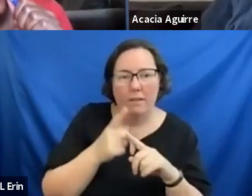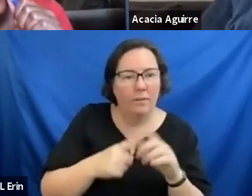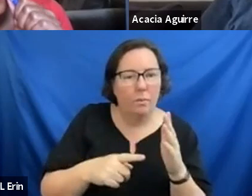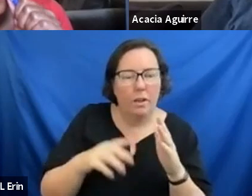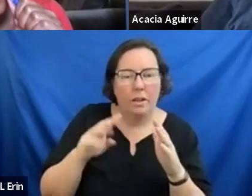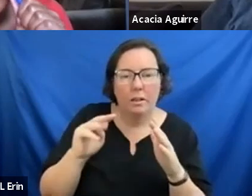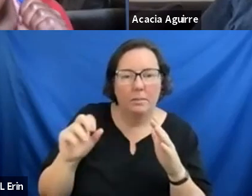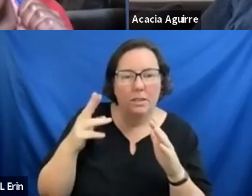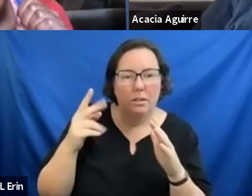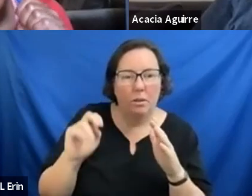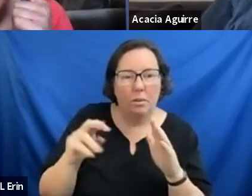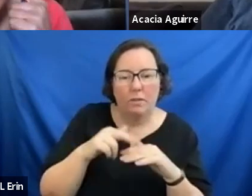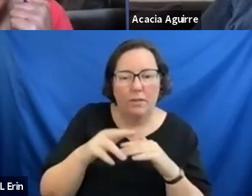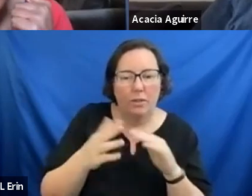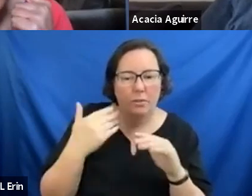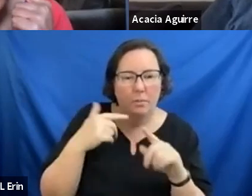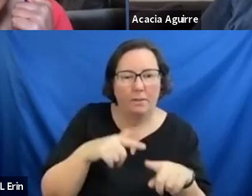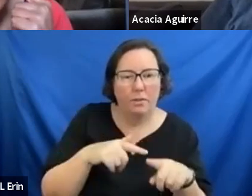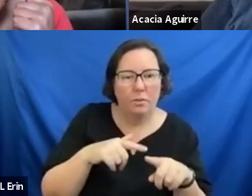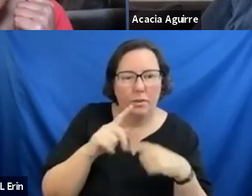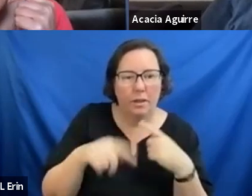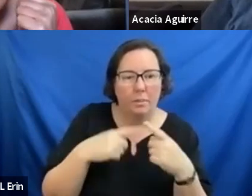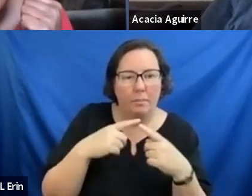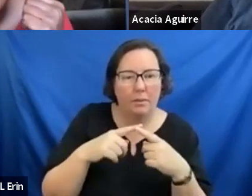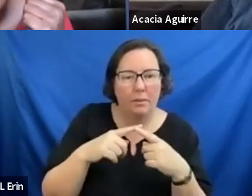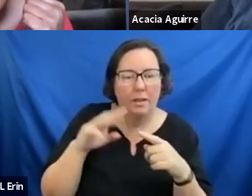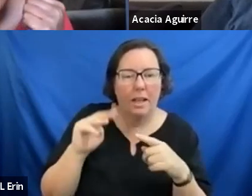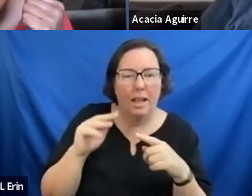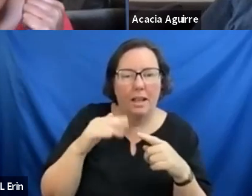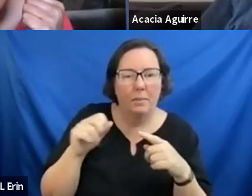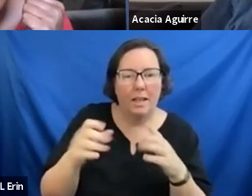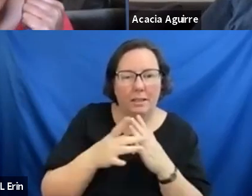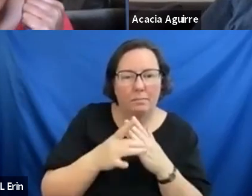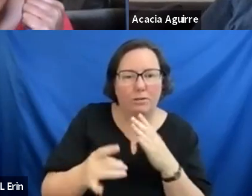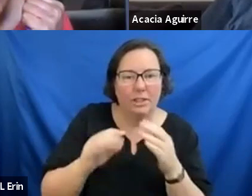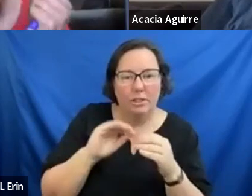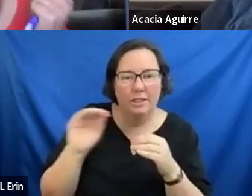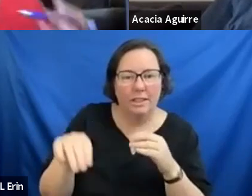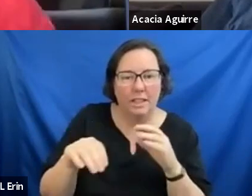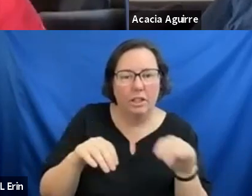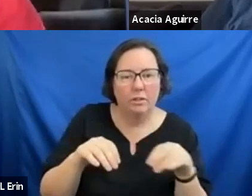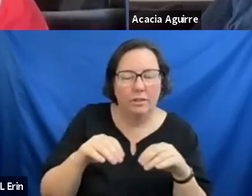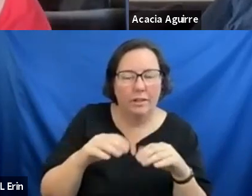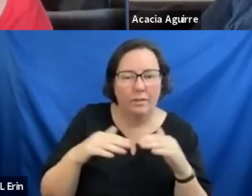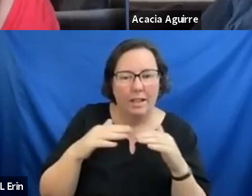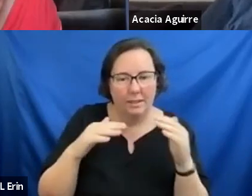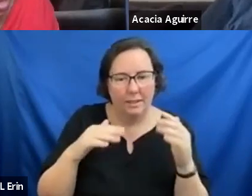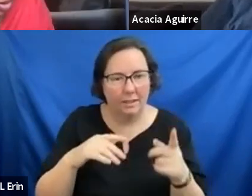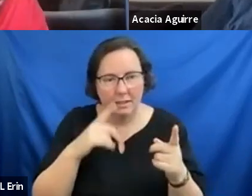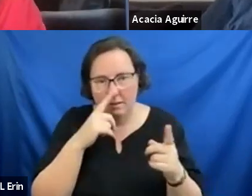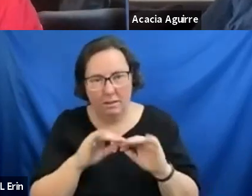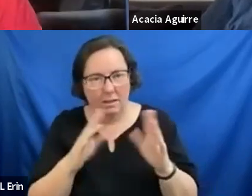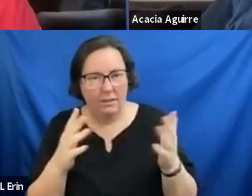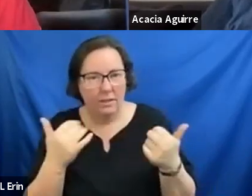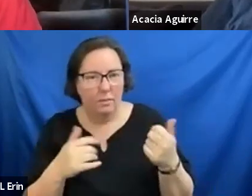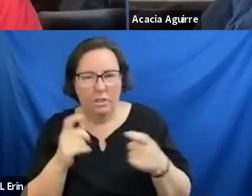Hogan referred to earlier in this meeting around MCAS proficiency rates. So can you clarify,